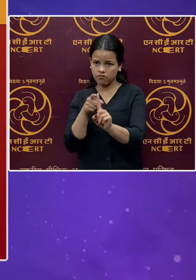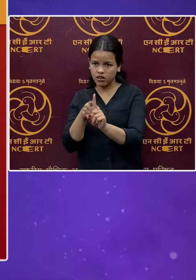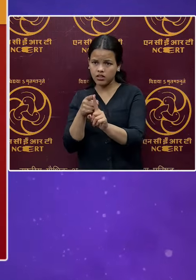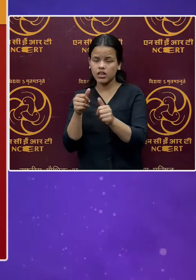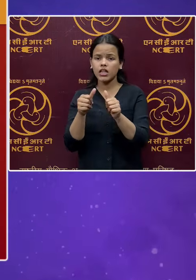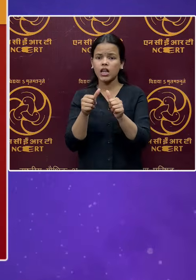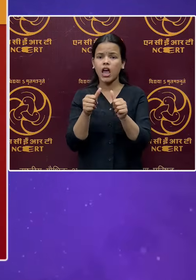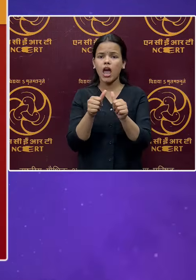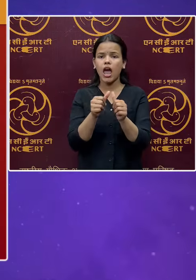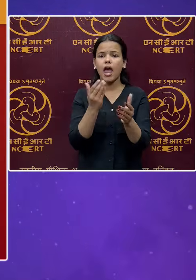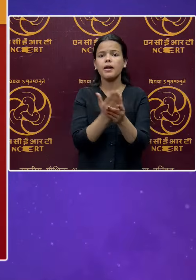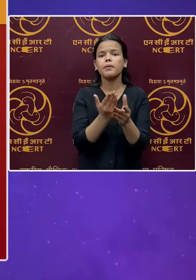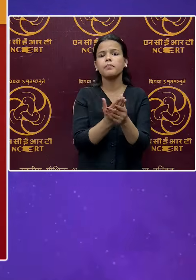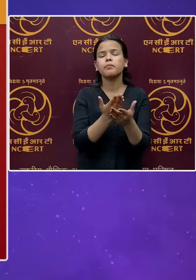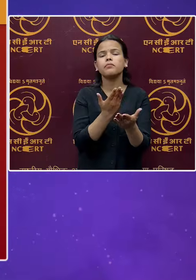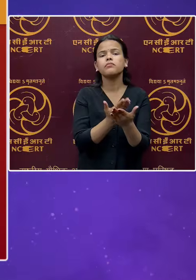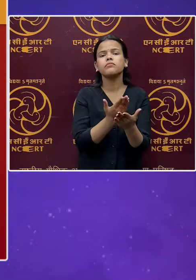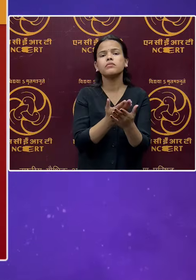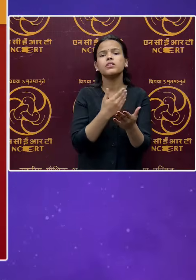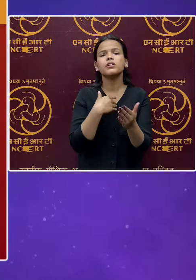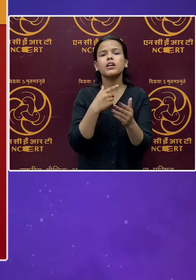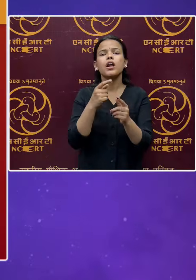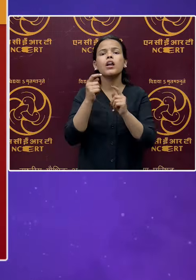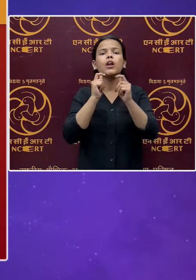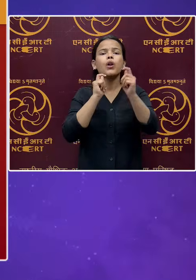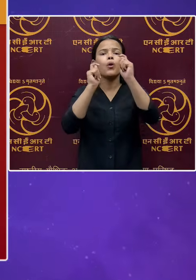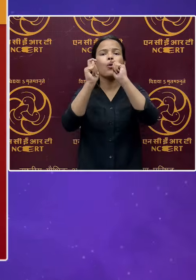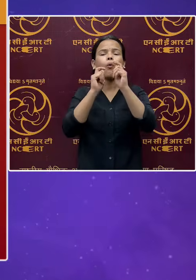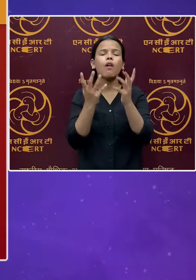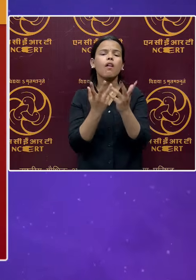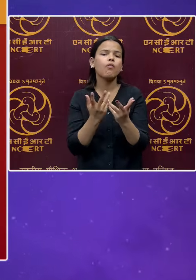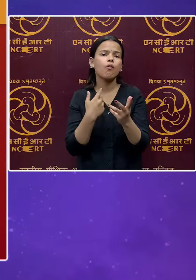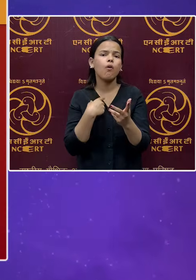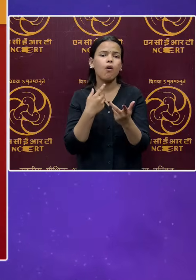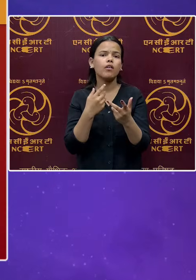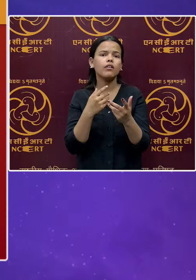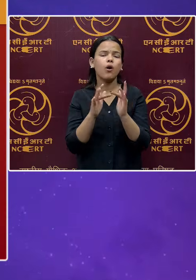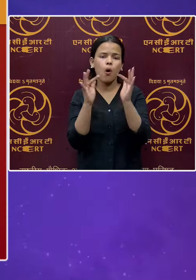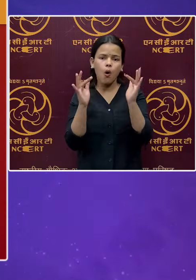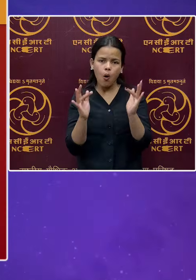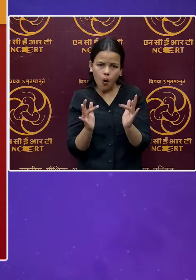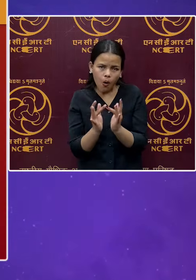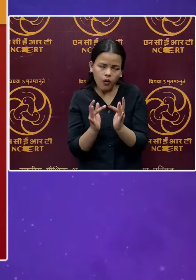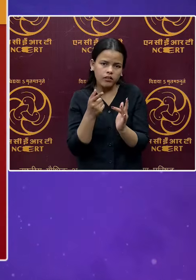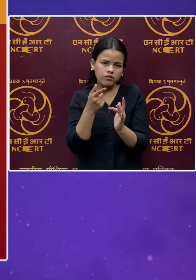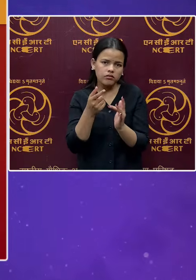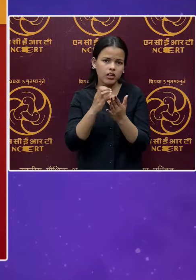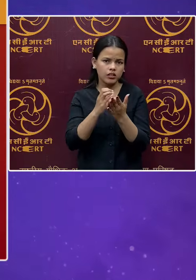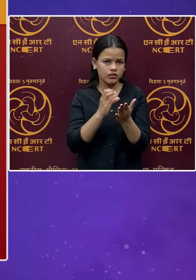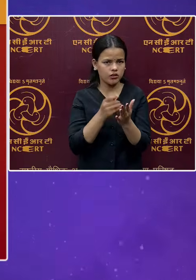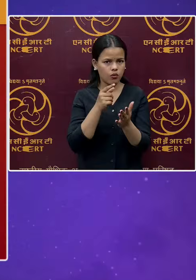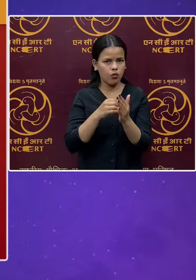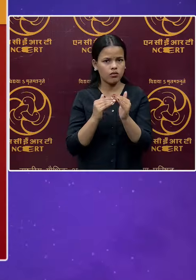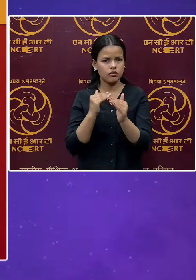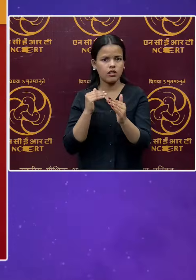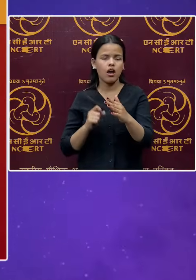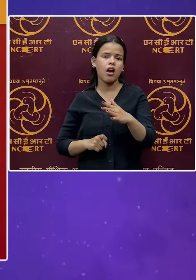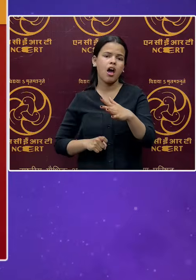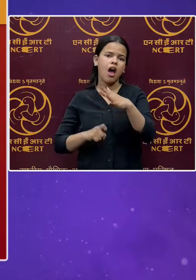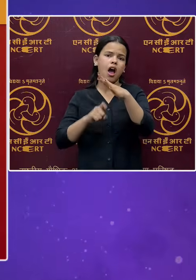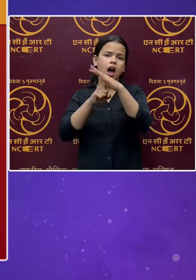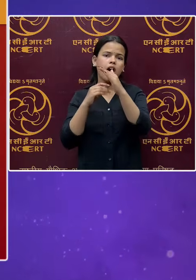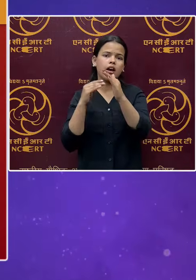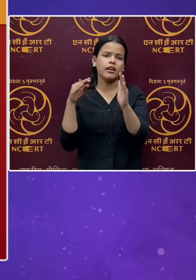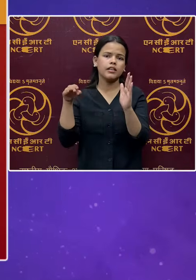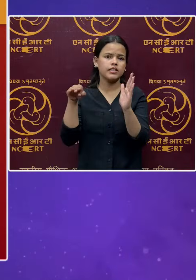is the highest role in any online course platform. Highest level of user rights in